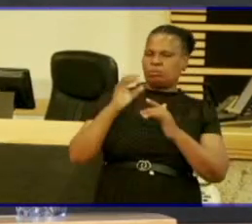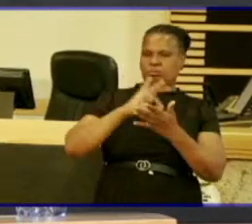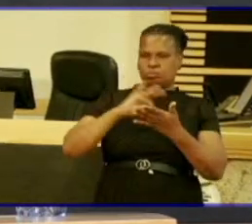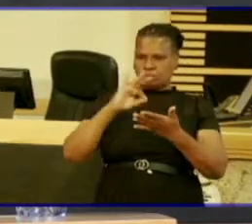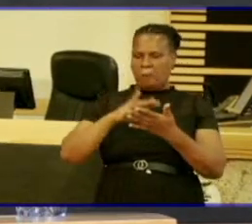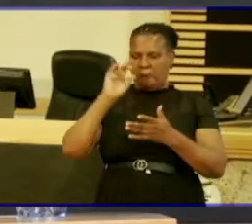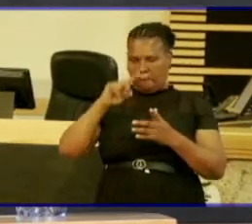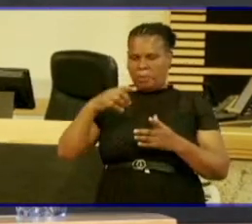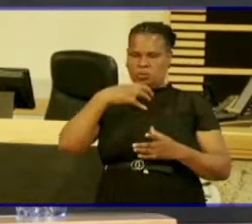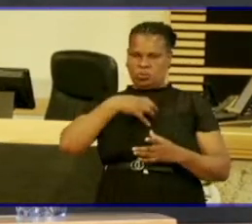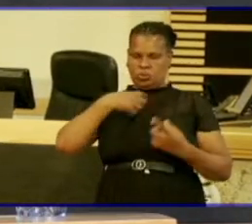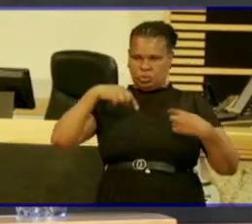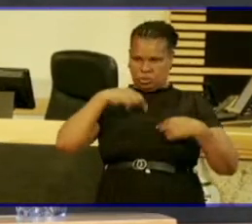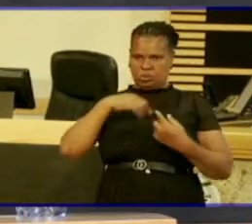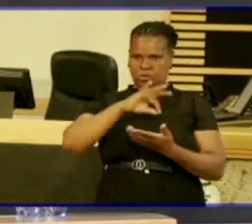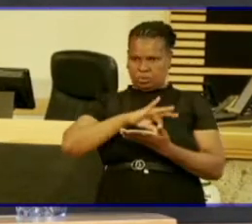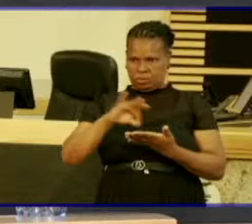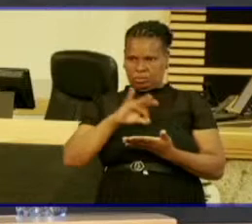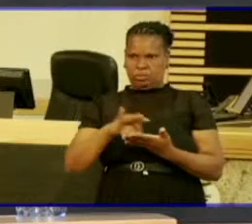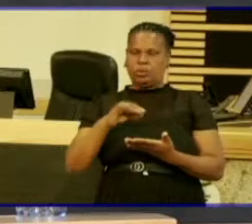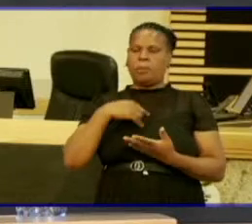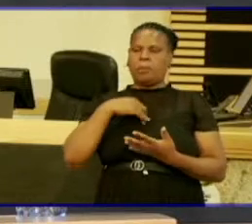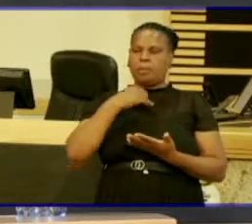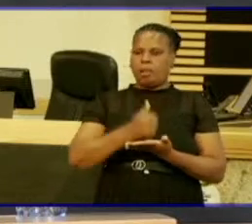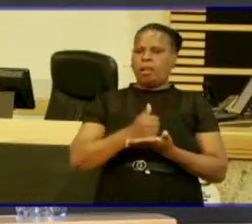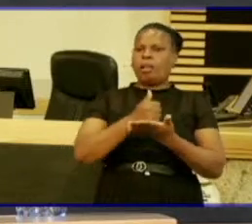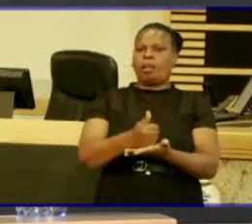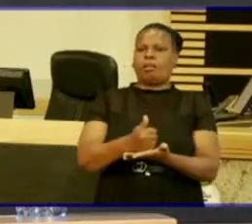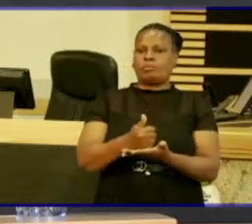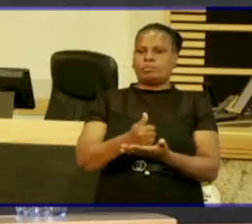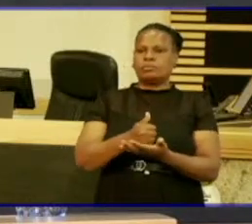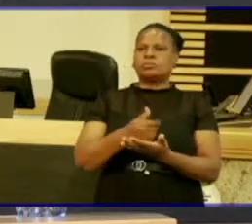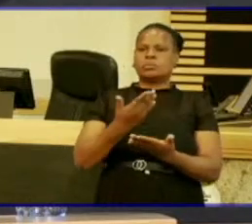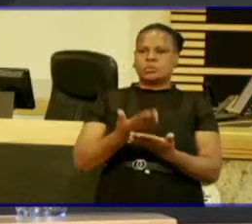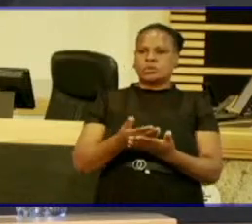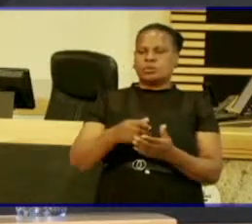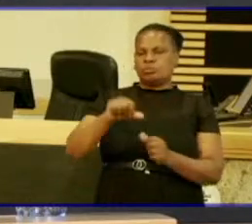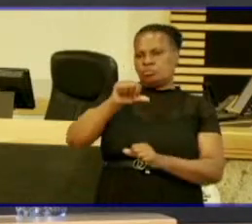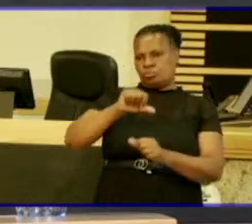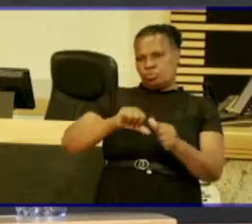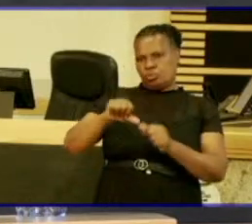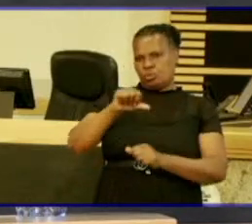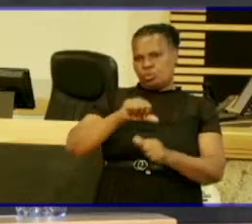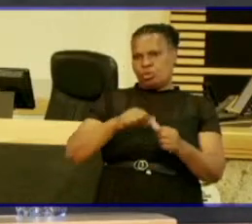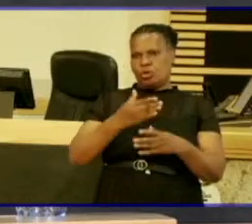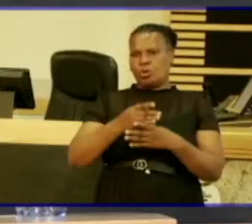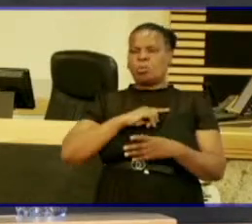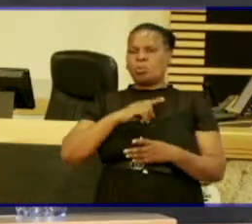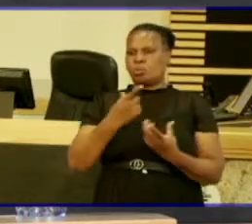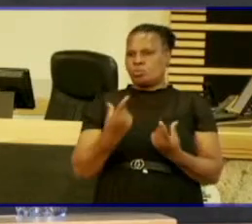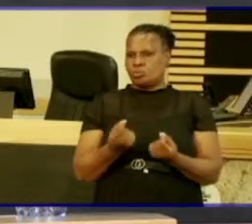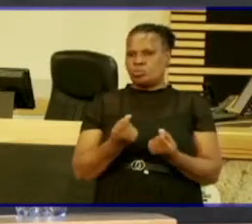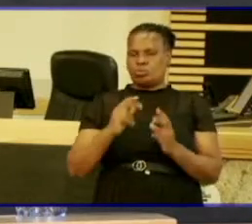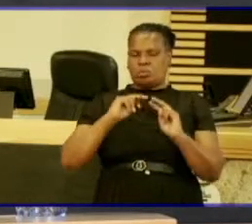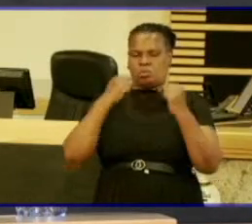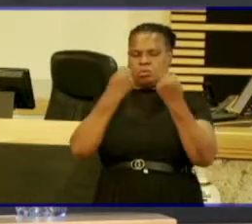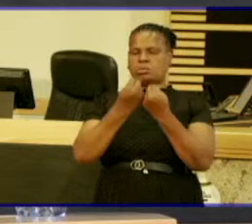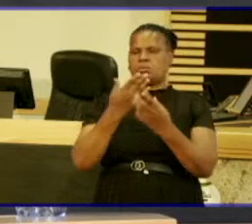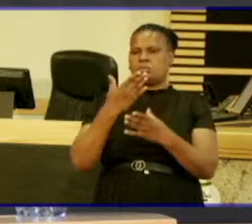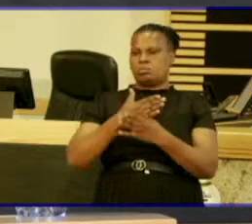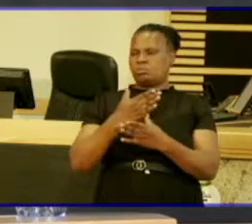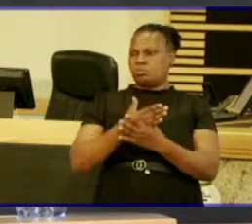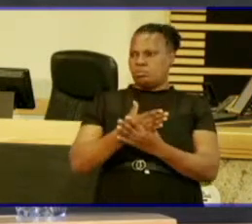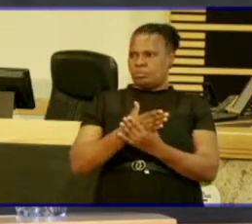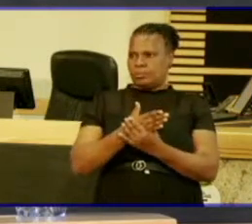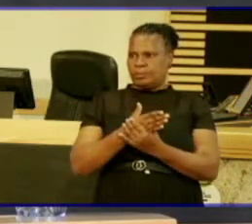well-being, and this campaign will also help in building social cohesion, patriotism, and a sense of a national duty. I